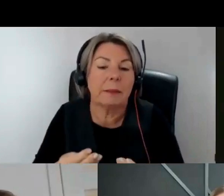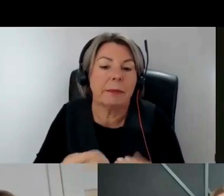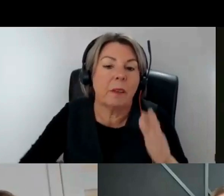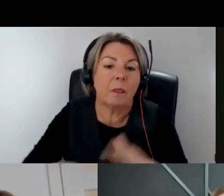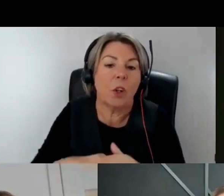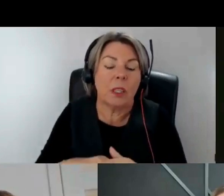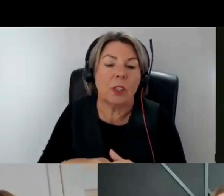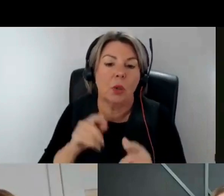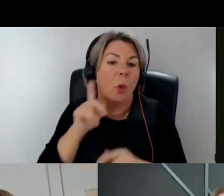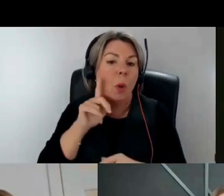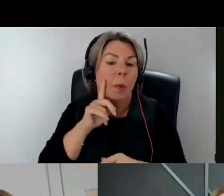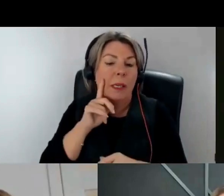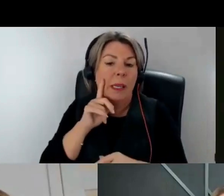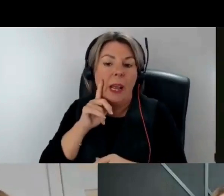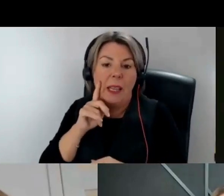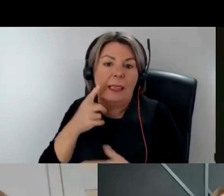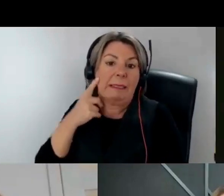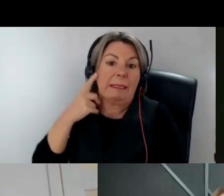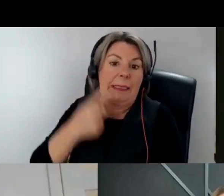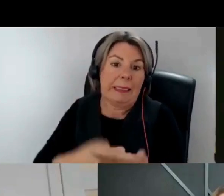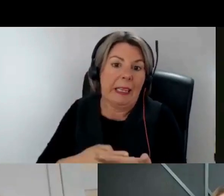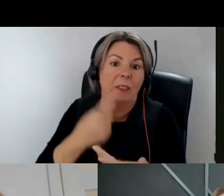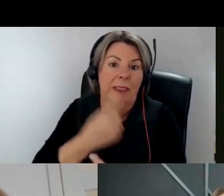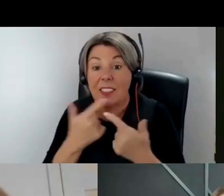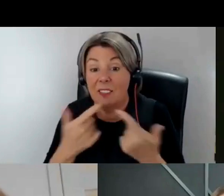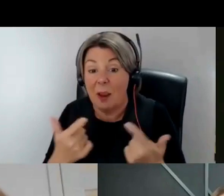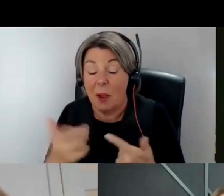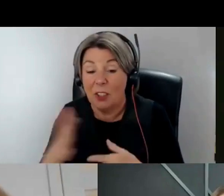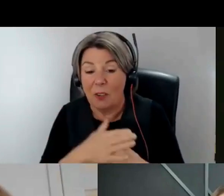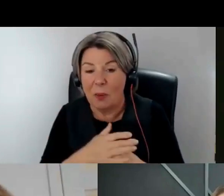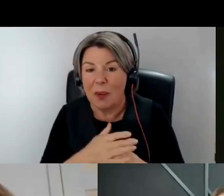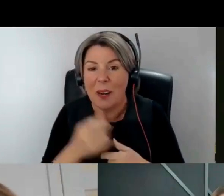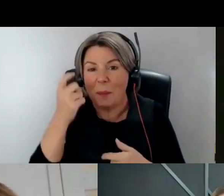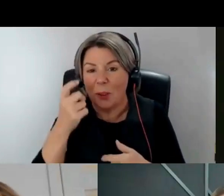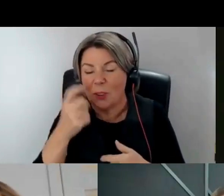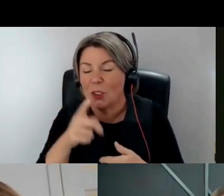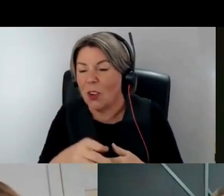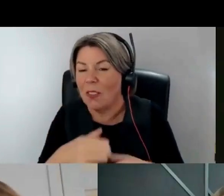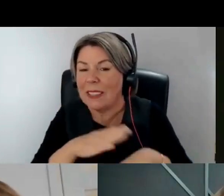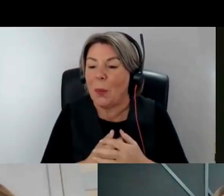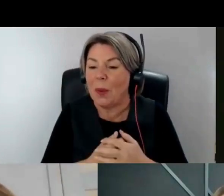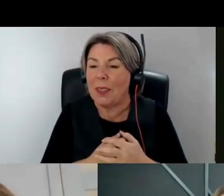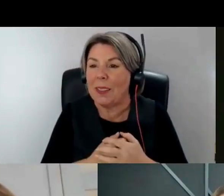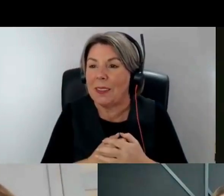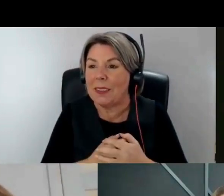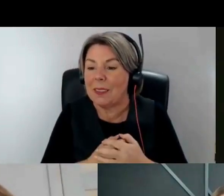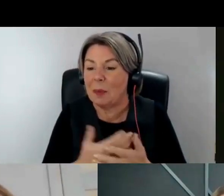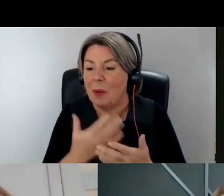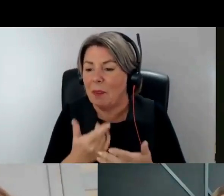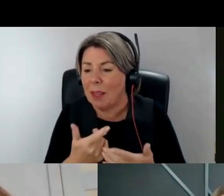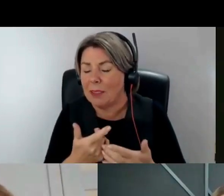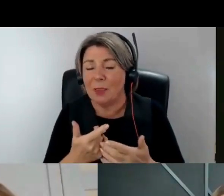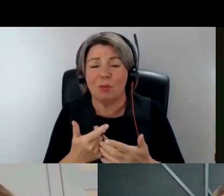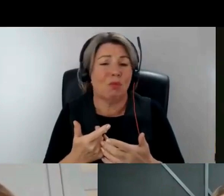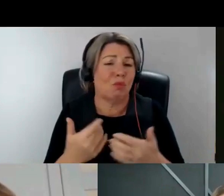themselves. Well, thanks very much, everyone. I'm conscious of the time now, and we've had such a